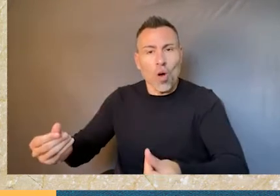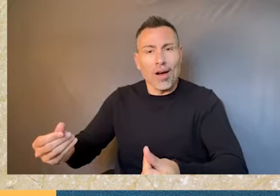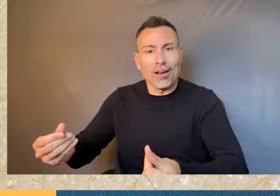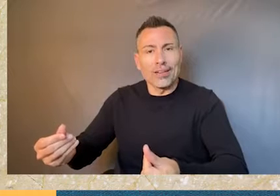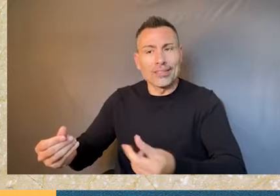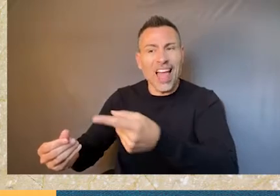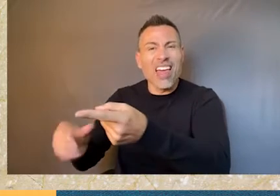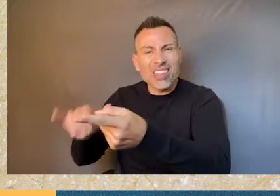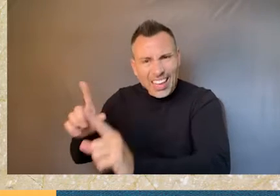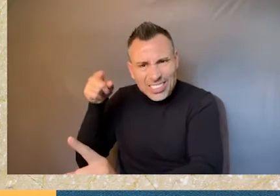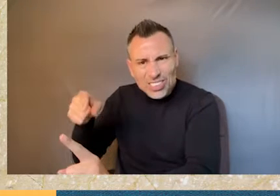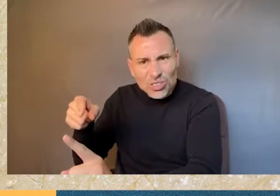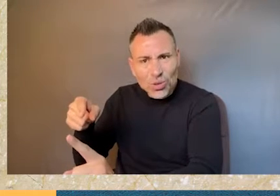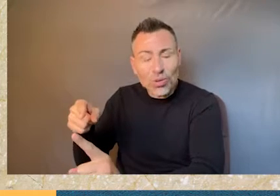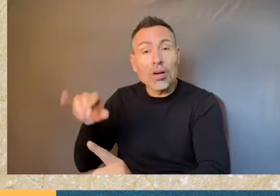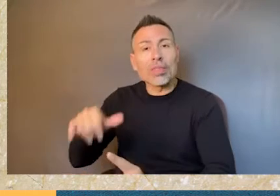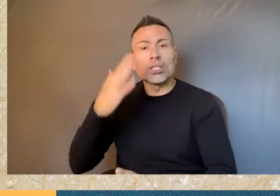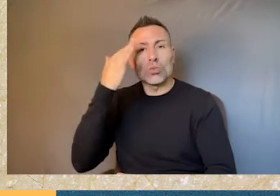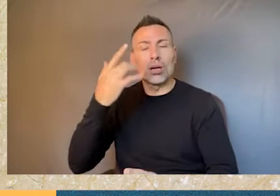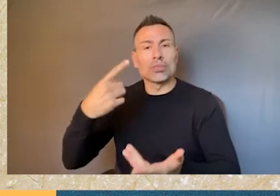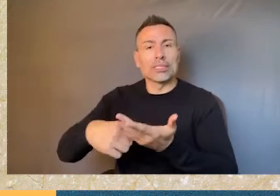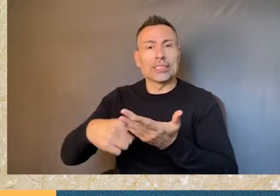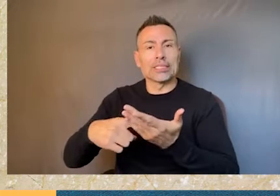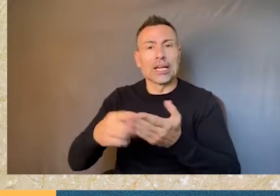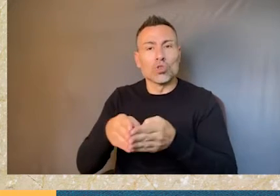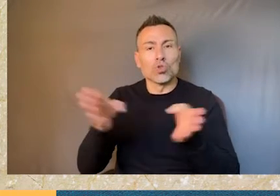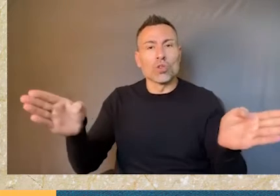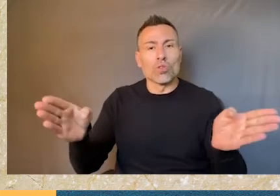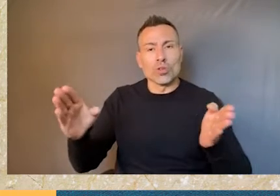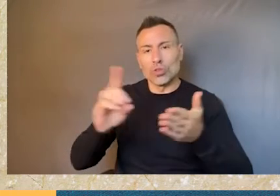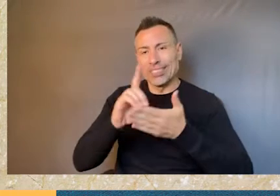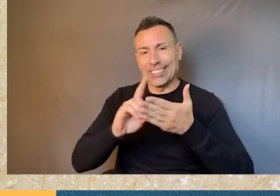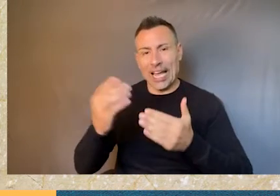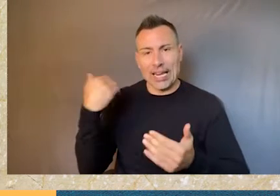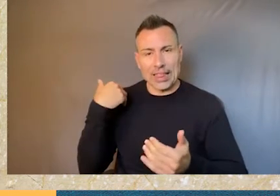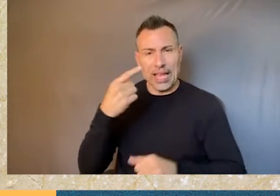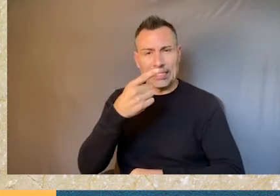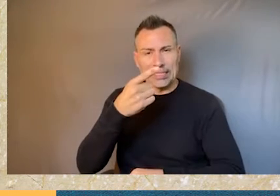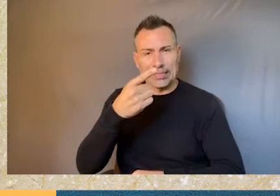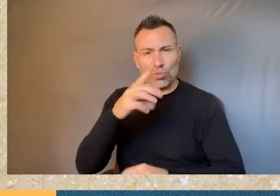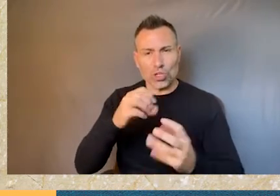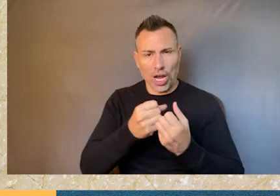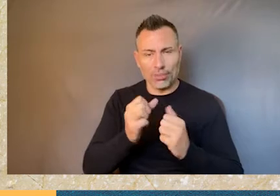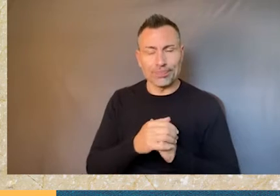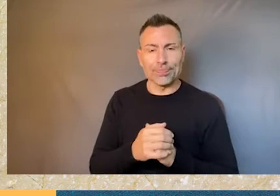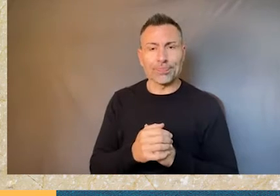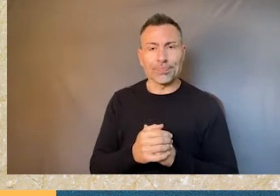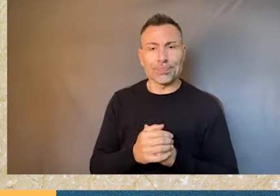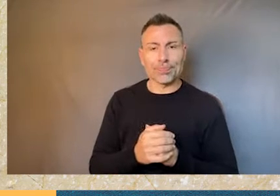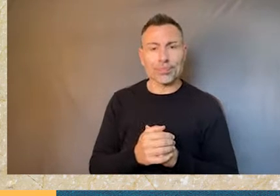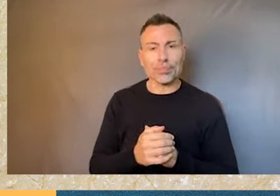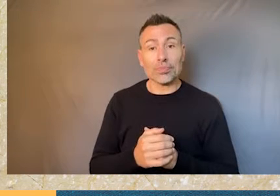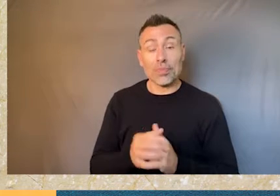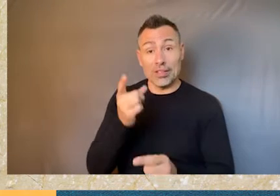us back to universal design, which we talked about at the beginning of last time's presentation. And so as